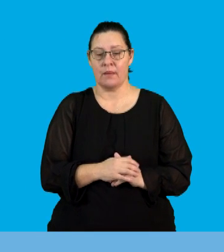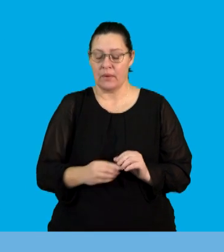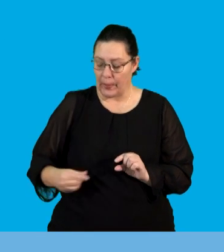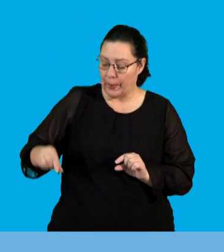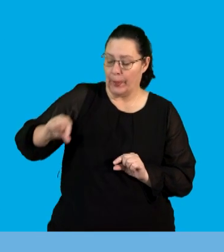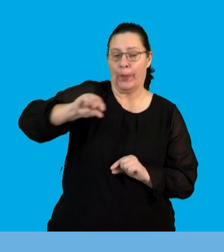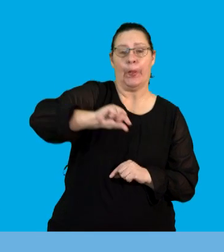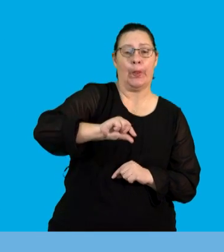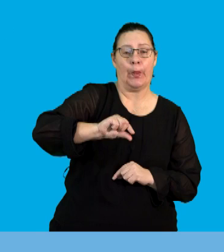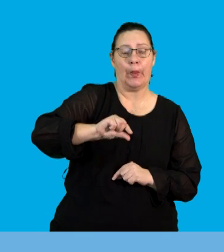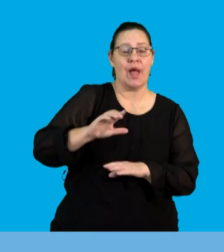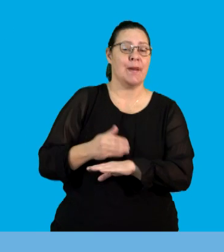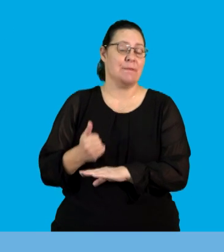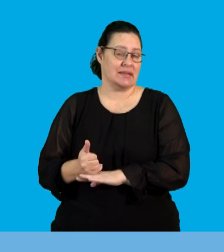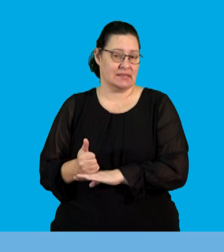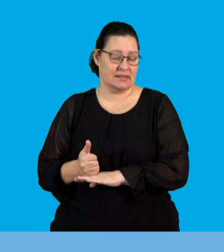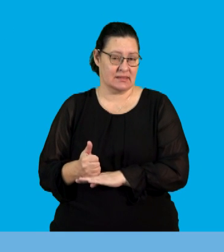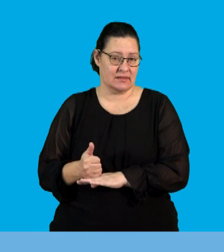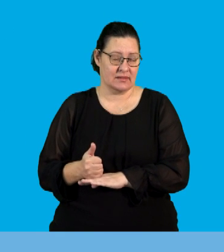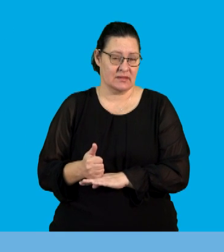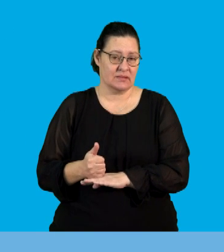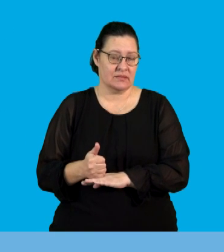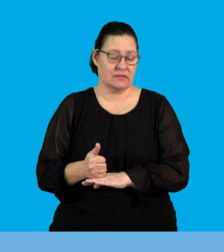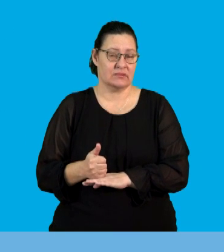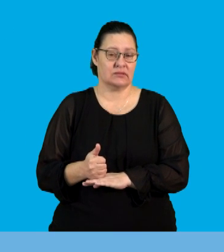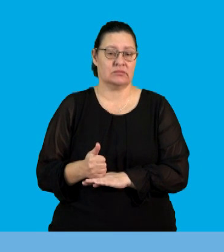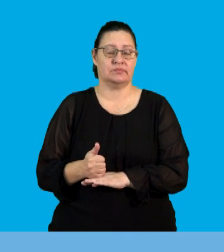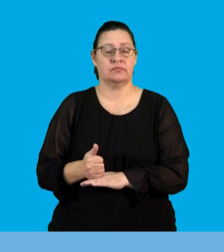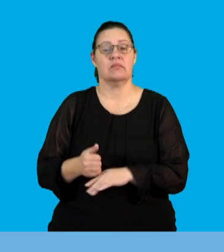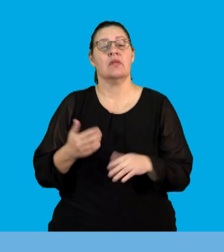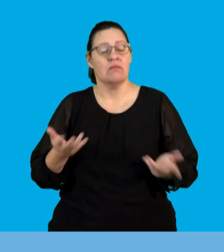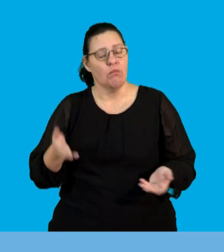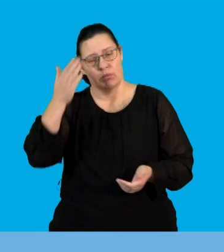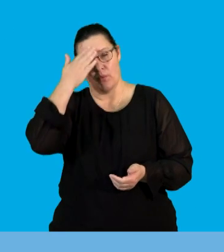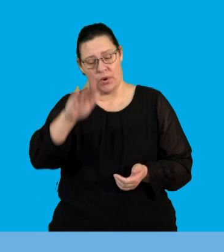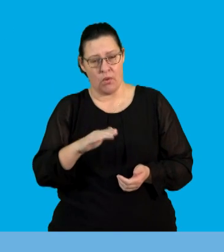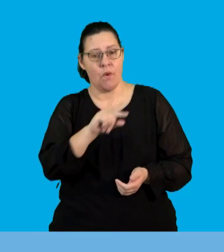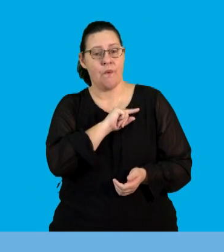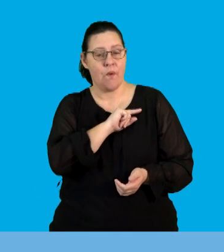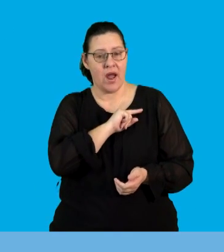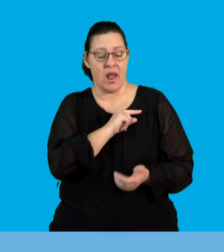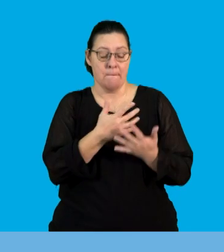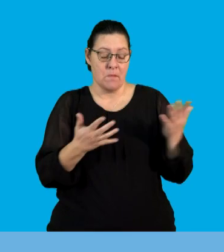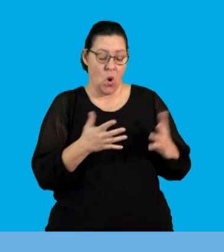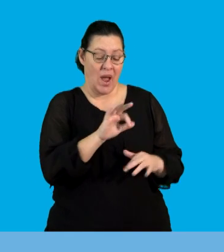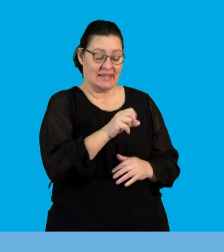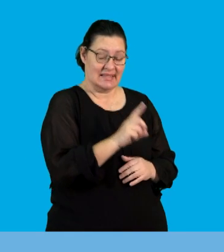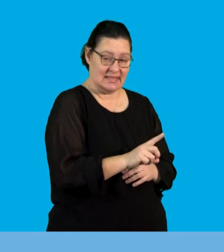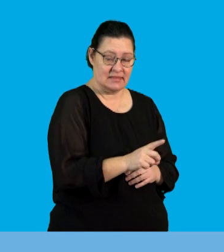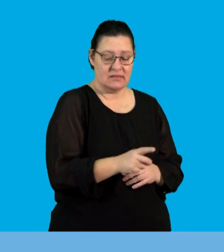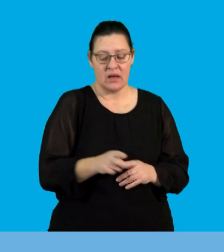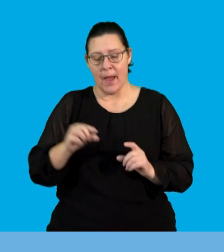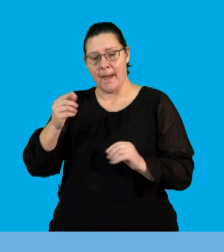with a small amount of the base, so if this is your acid and this is your base, obviously we do know that because we have more of an